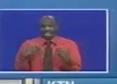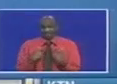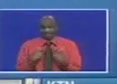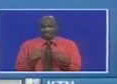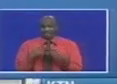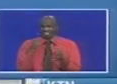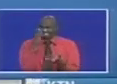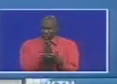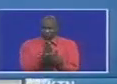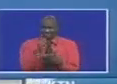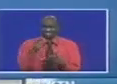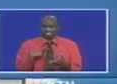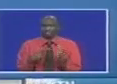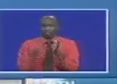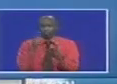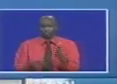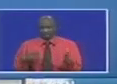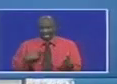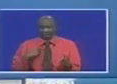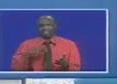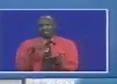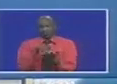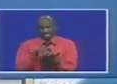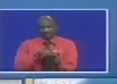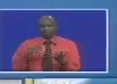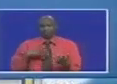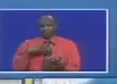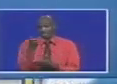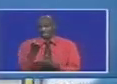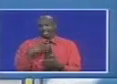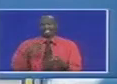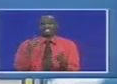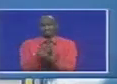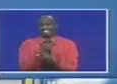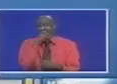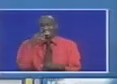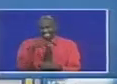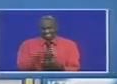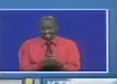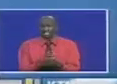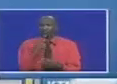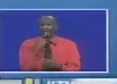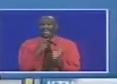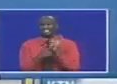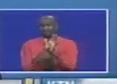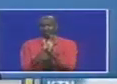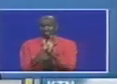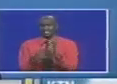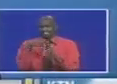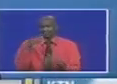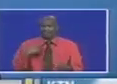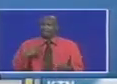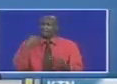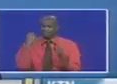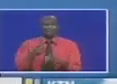really, this is just an indication of the vulnerability of people in the arid and semi-arid areas. Turkana, for example, has had decades